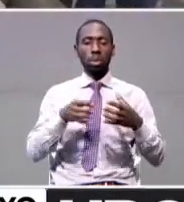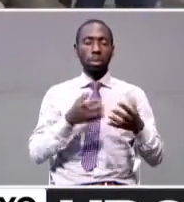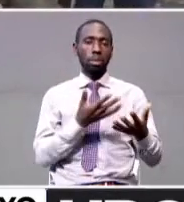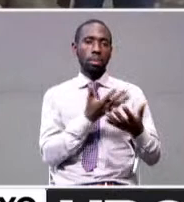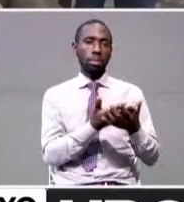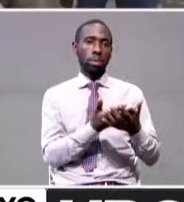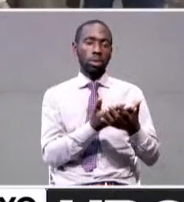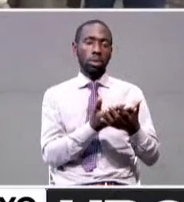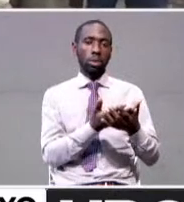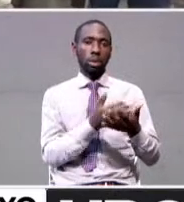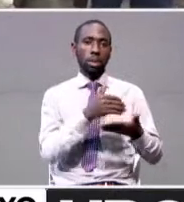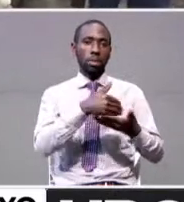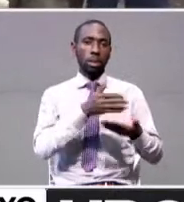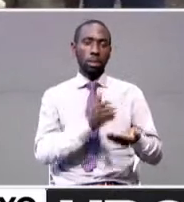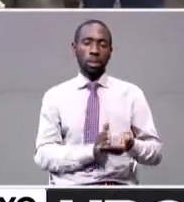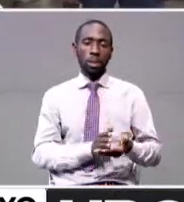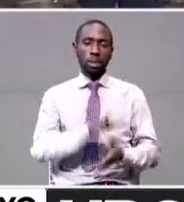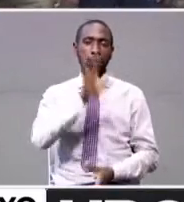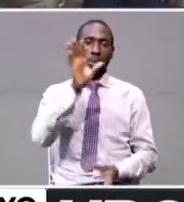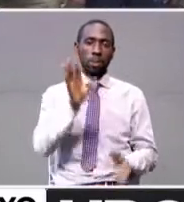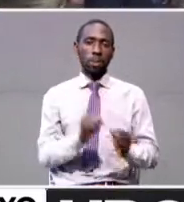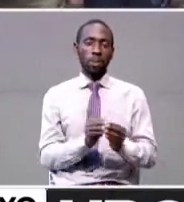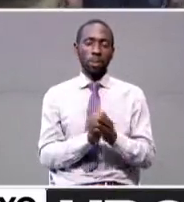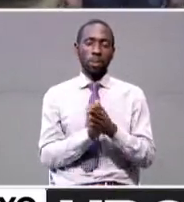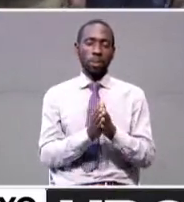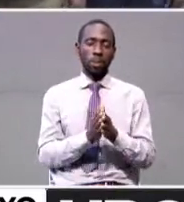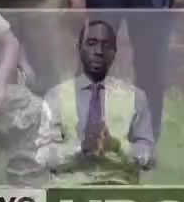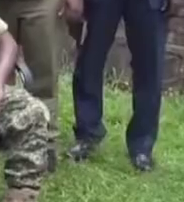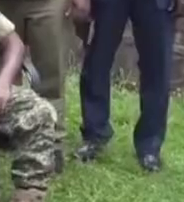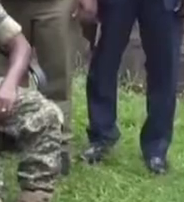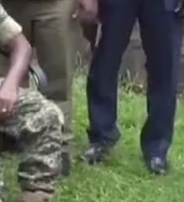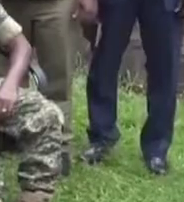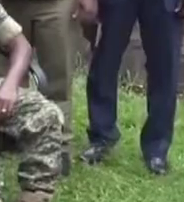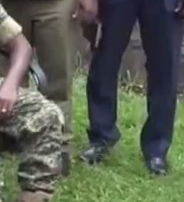Nantongo Rebecca ne Suzani Nabugudde be bakusakidde bino.